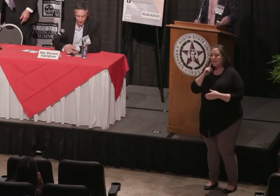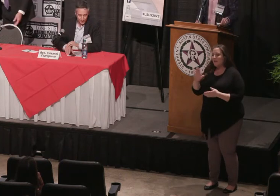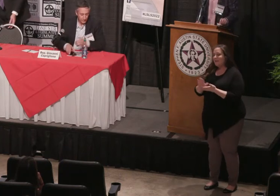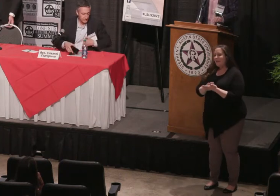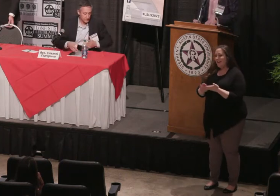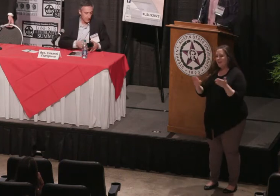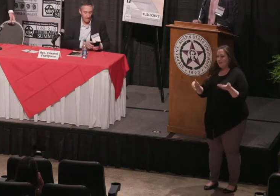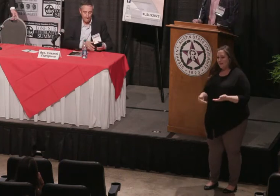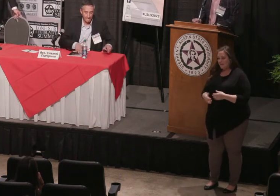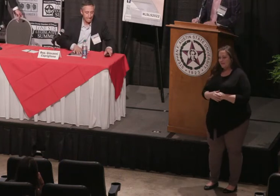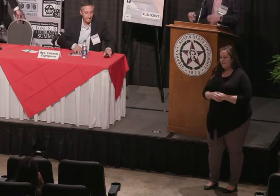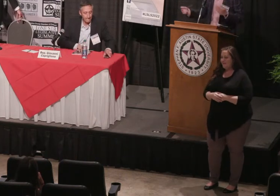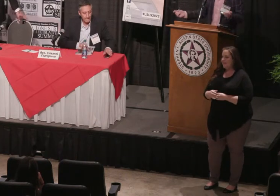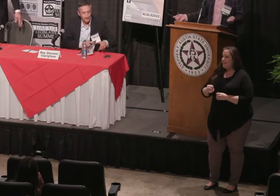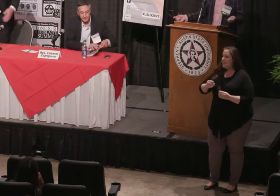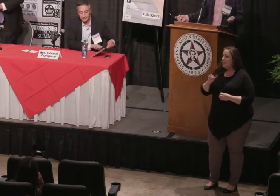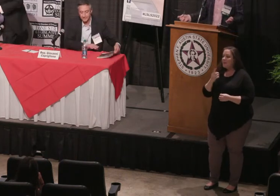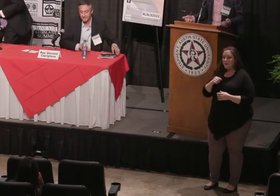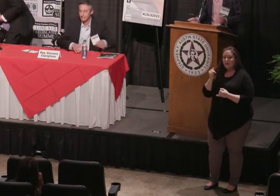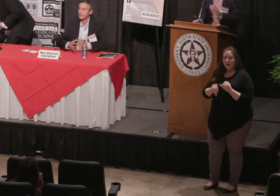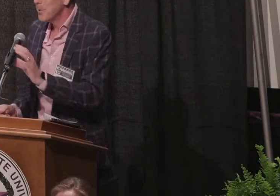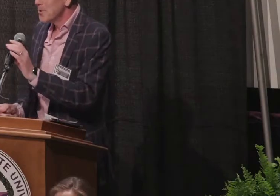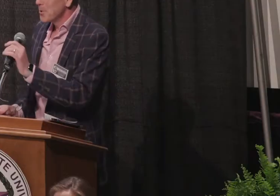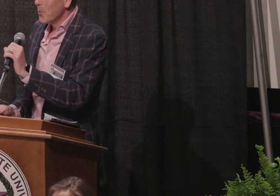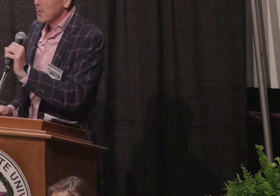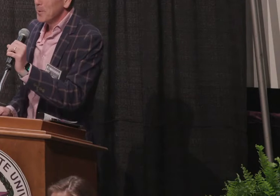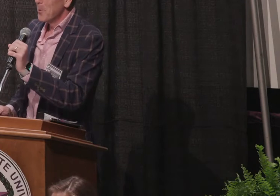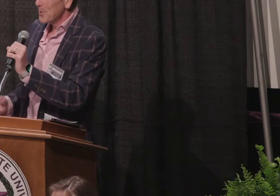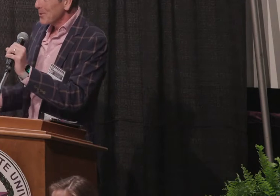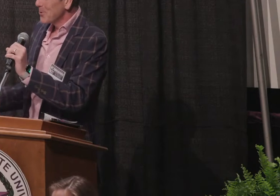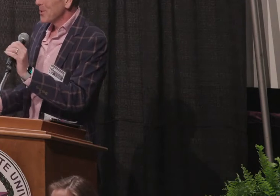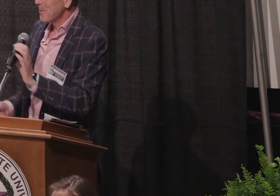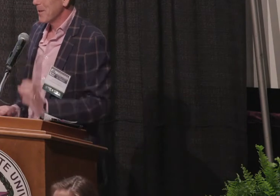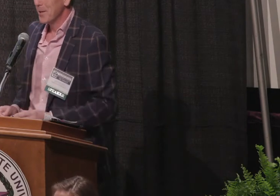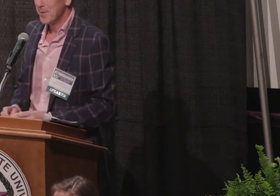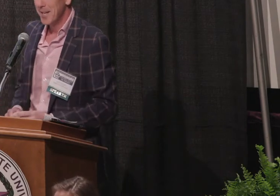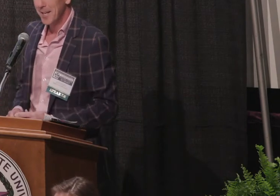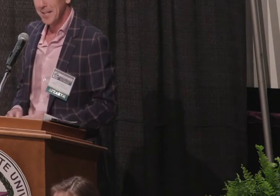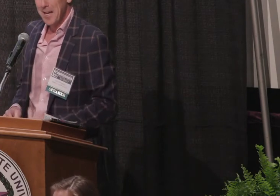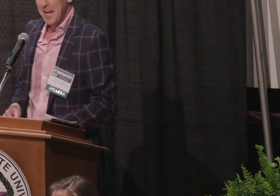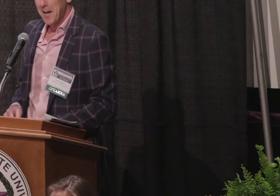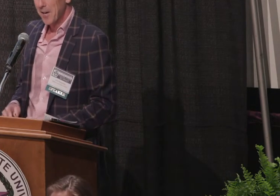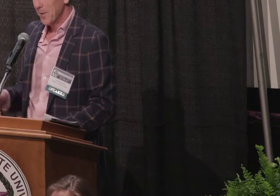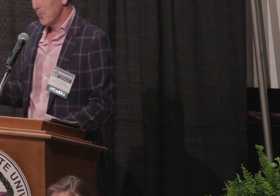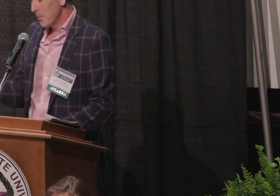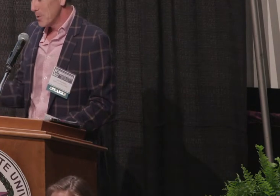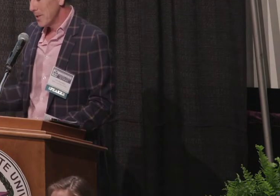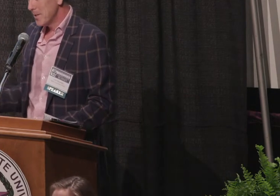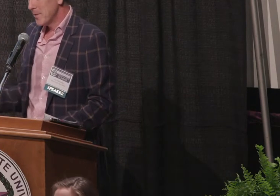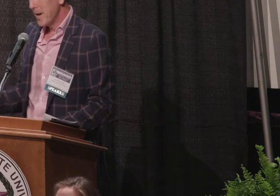introduction. We are the last panel of the day, but this is going to be the most interesting panel of the day.